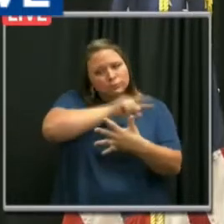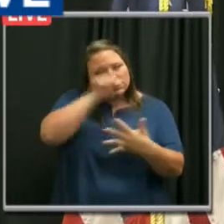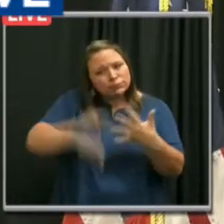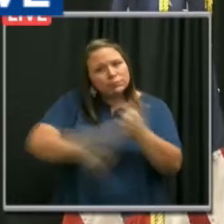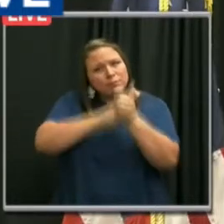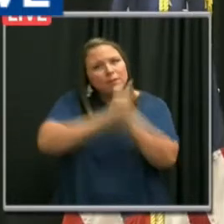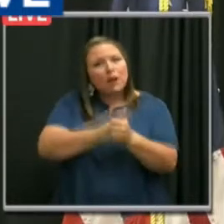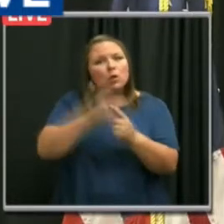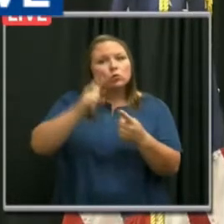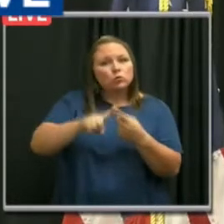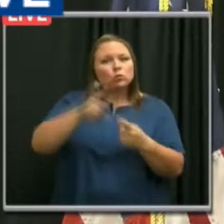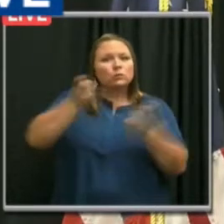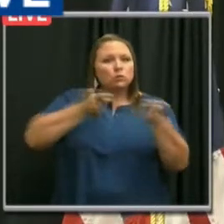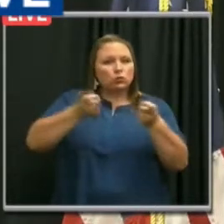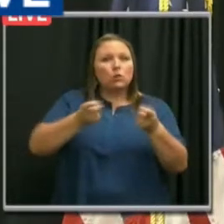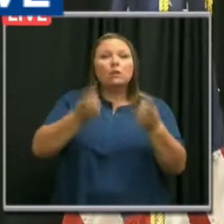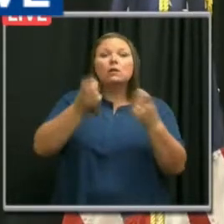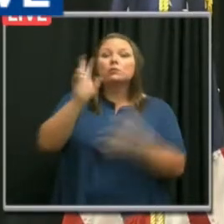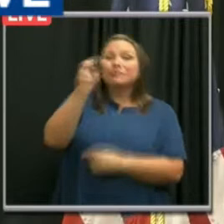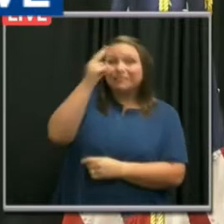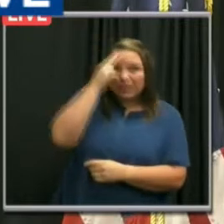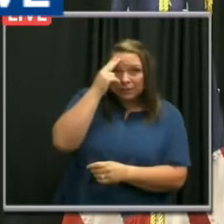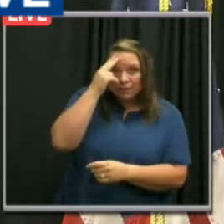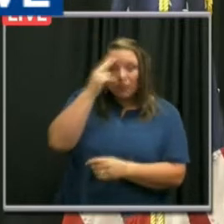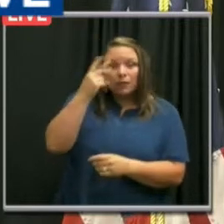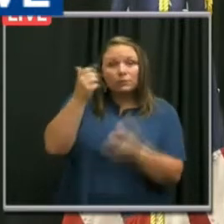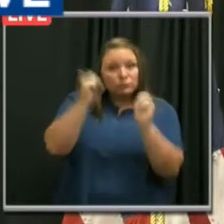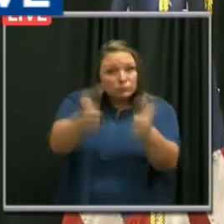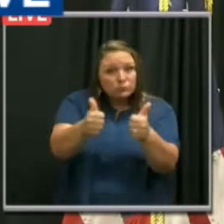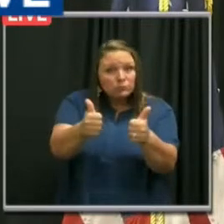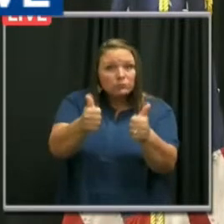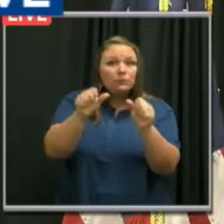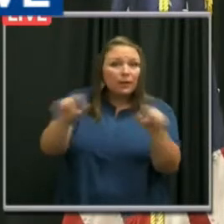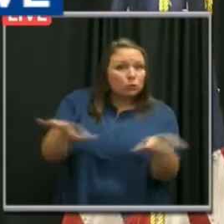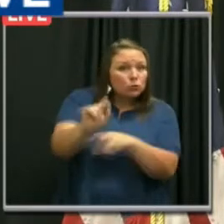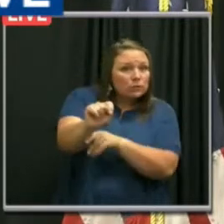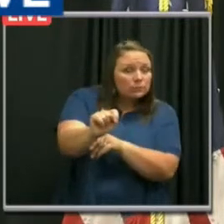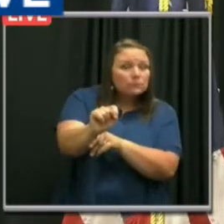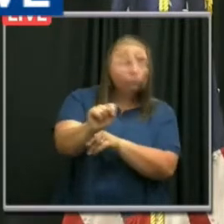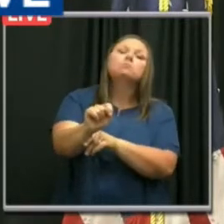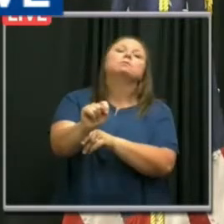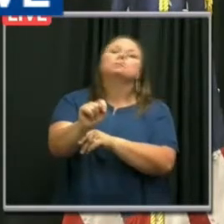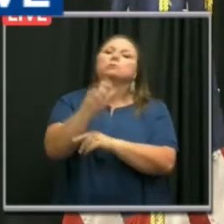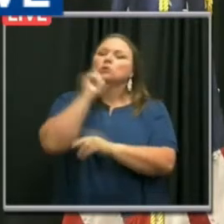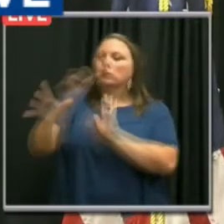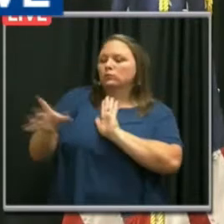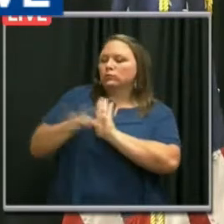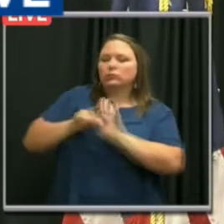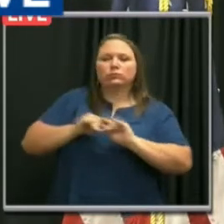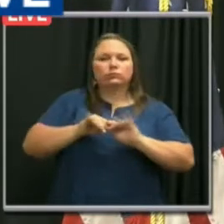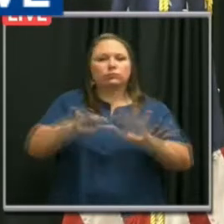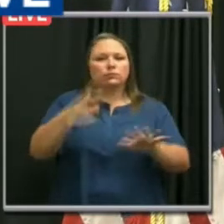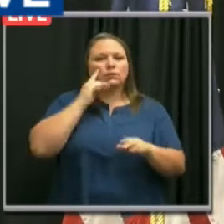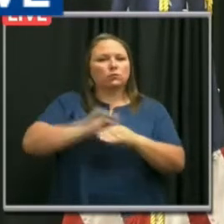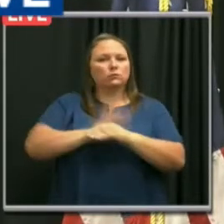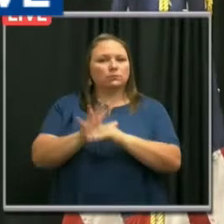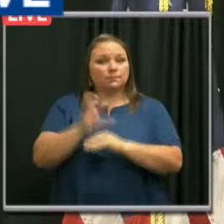to keep it under control. So Nashville, we got this. Please don't be a vector for